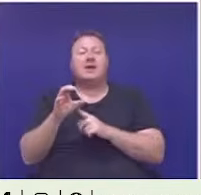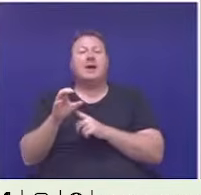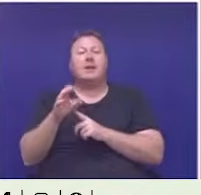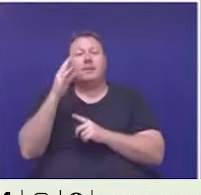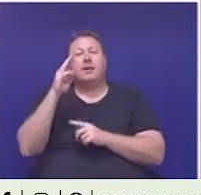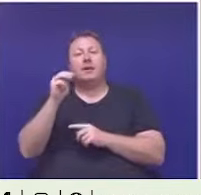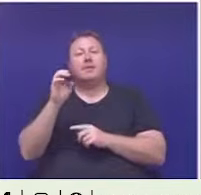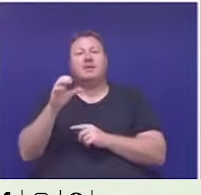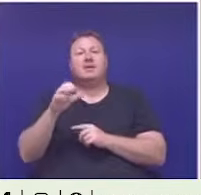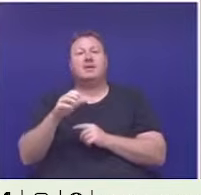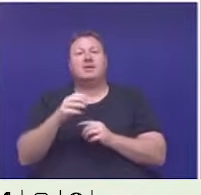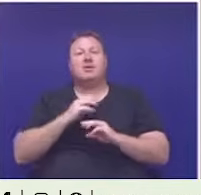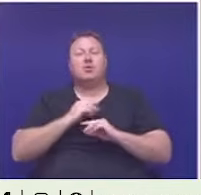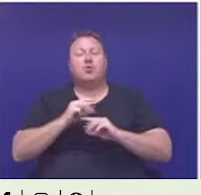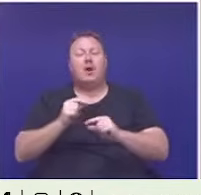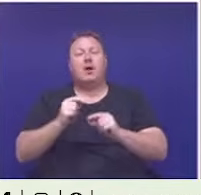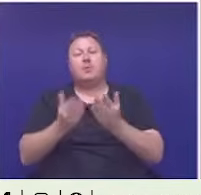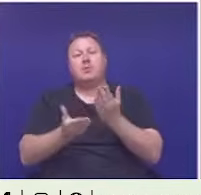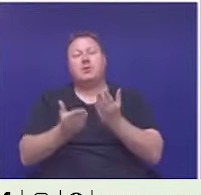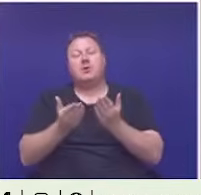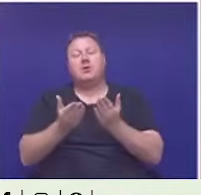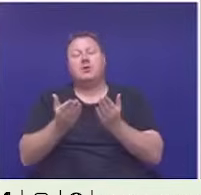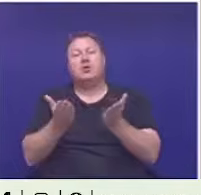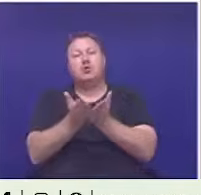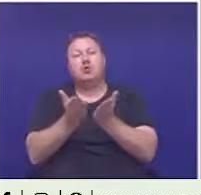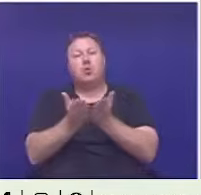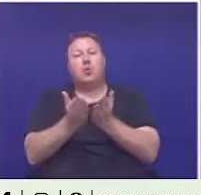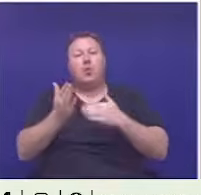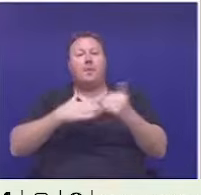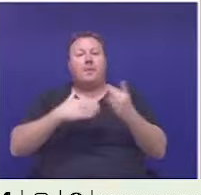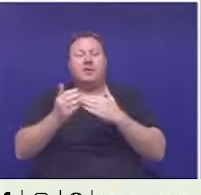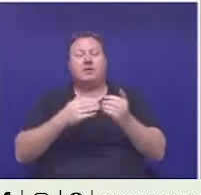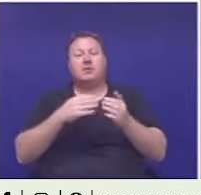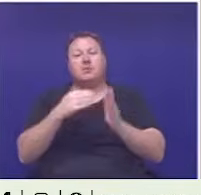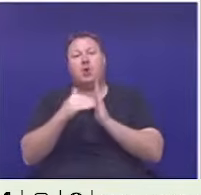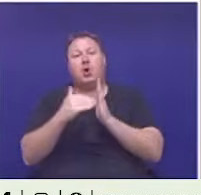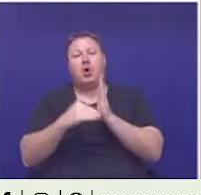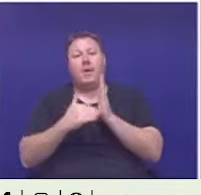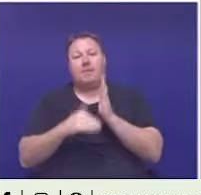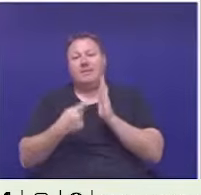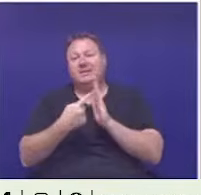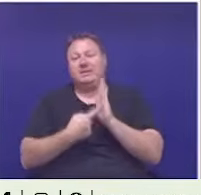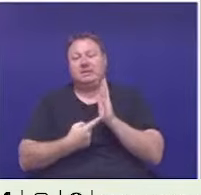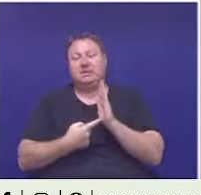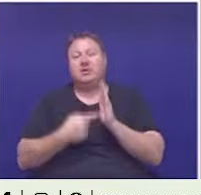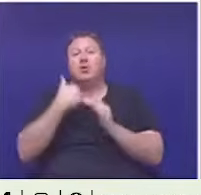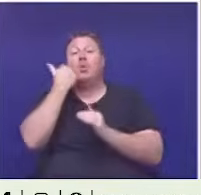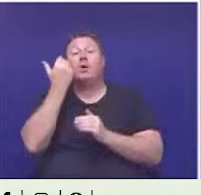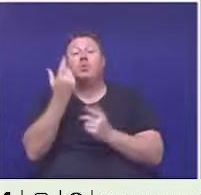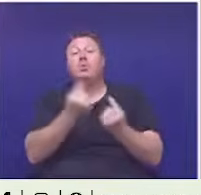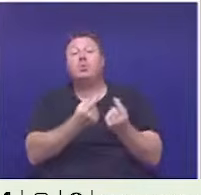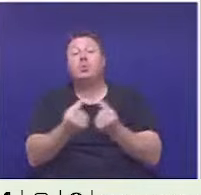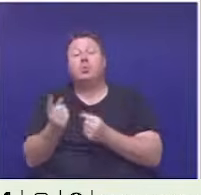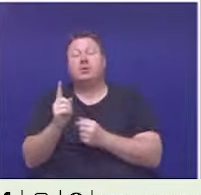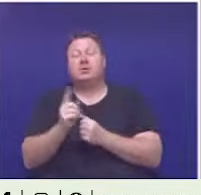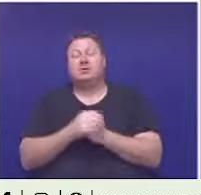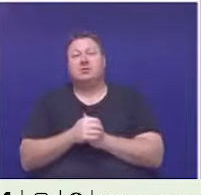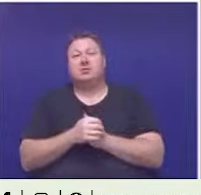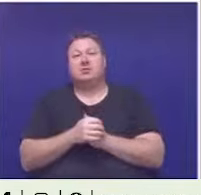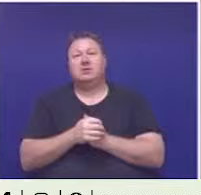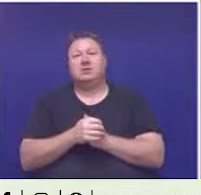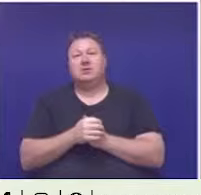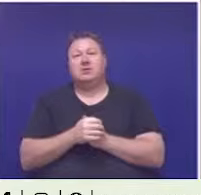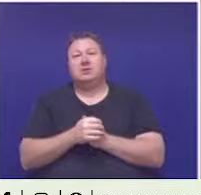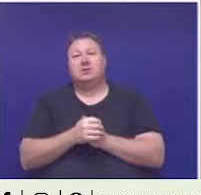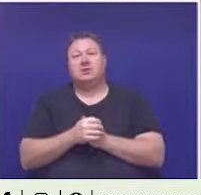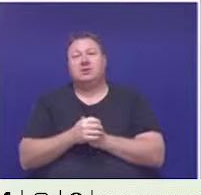what they call the Rapid School Build Program. And what that program seeks to do is it seeks to essentially